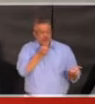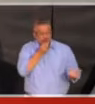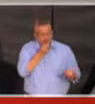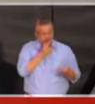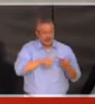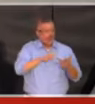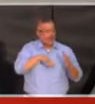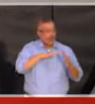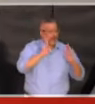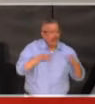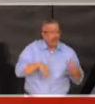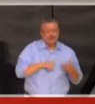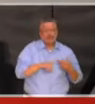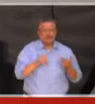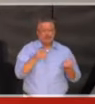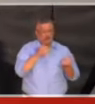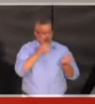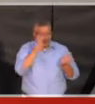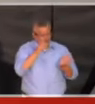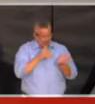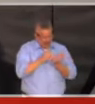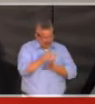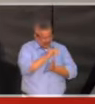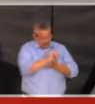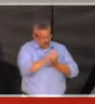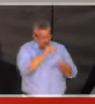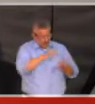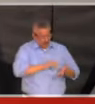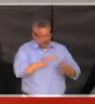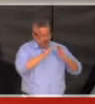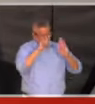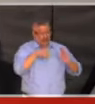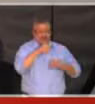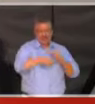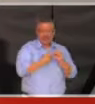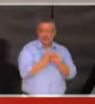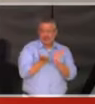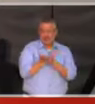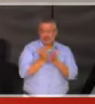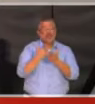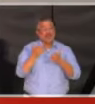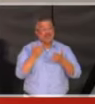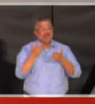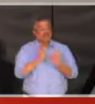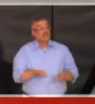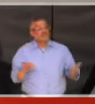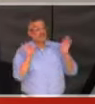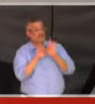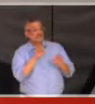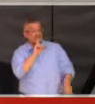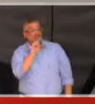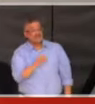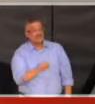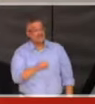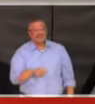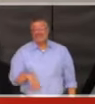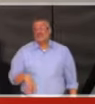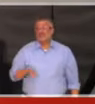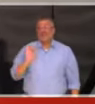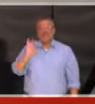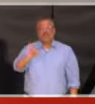and housing, $2 billion for student housing in this year's budget. That's a big damn deal. And all